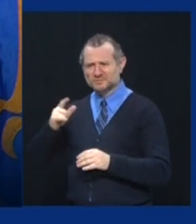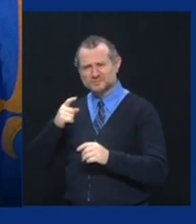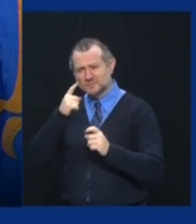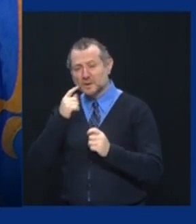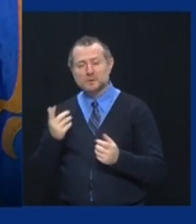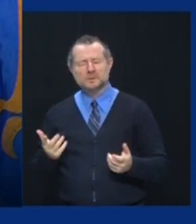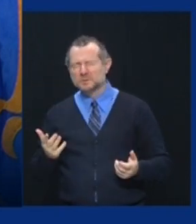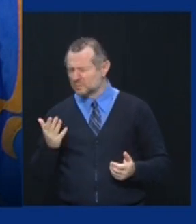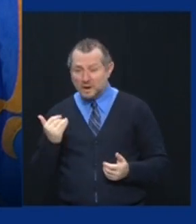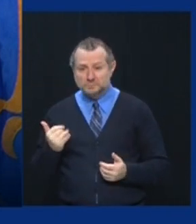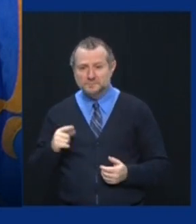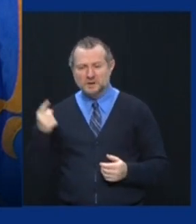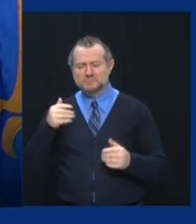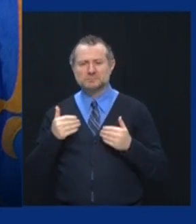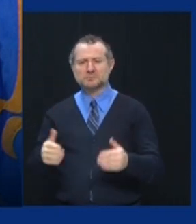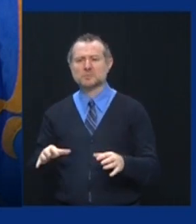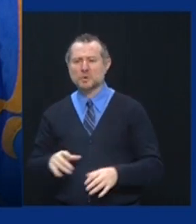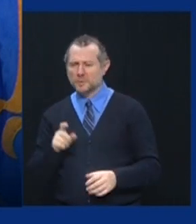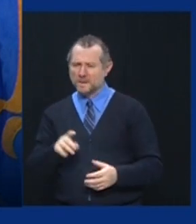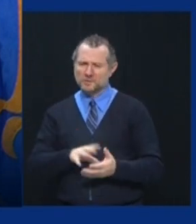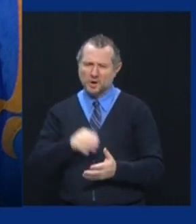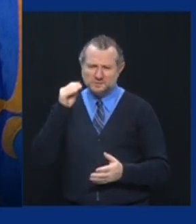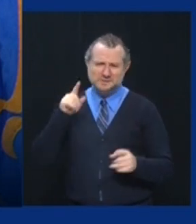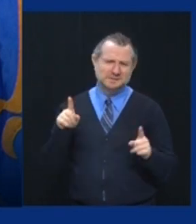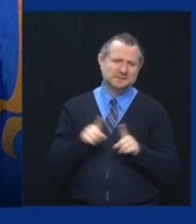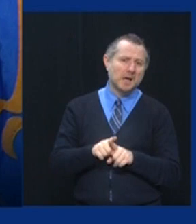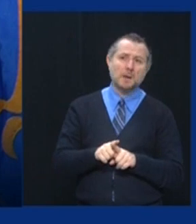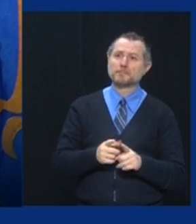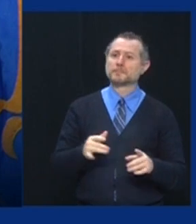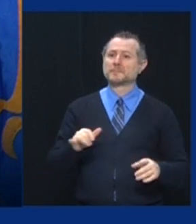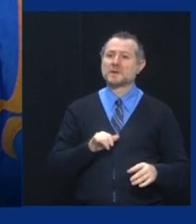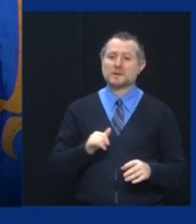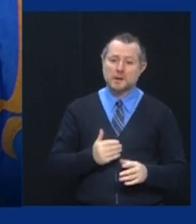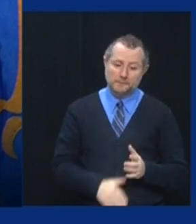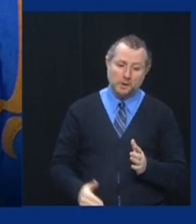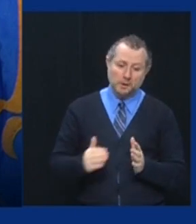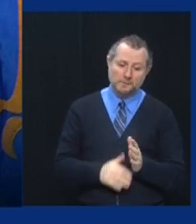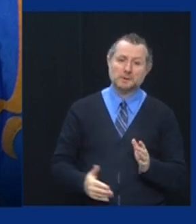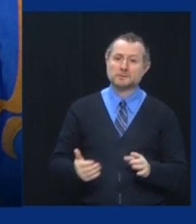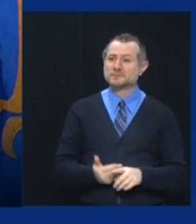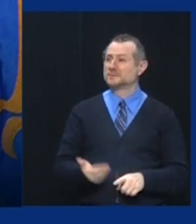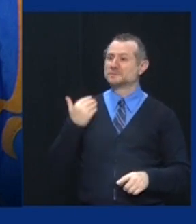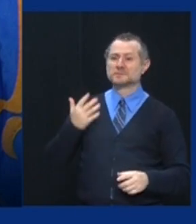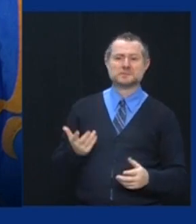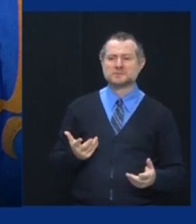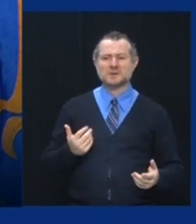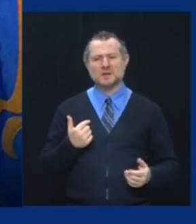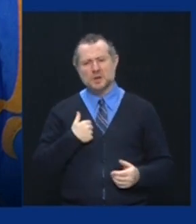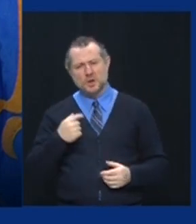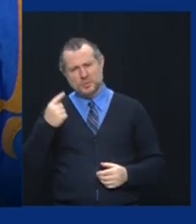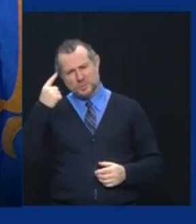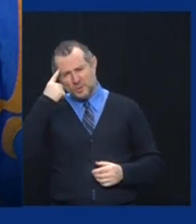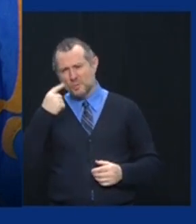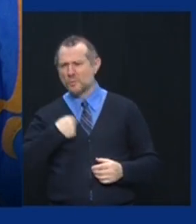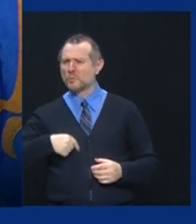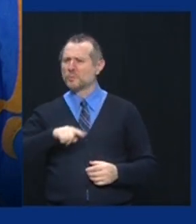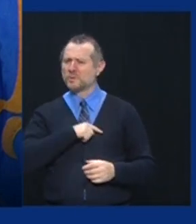over? What happened to competent leadership in government?